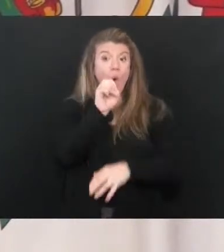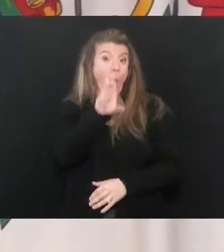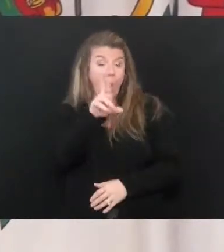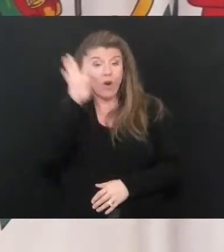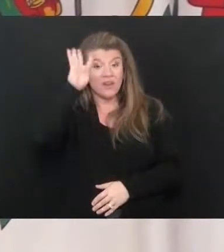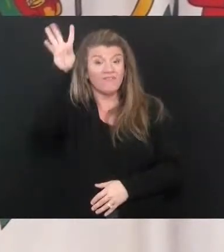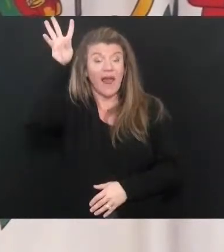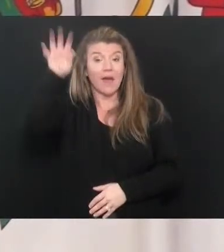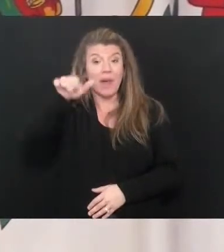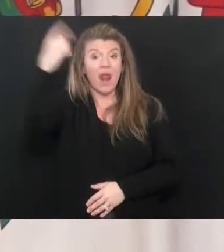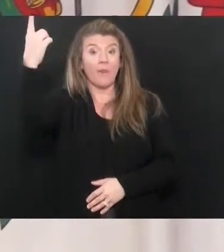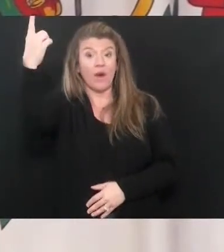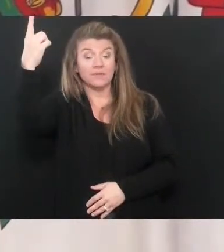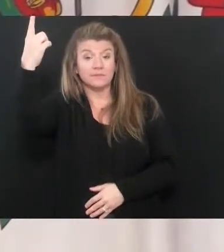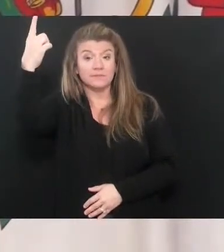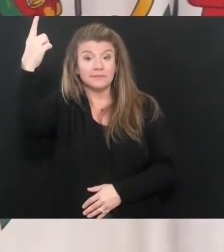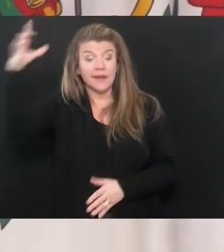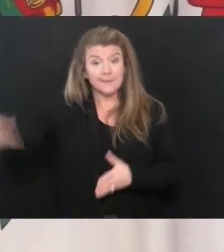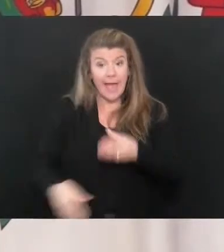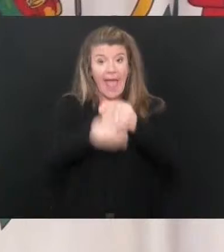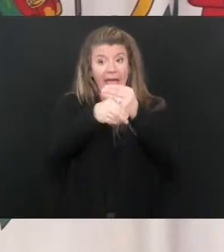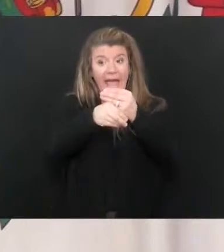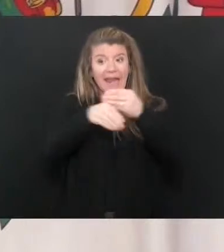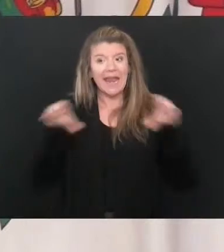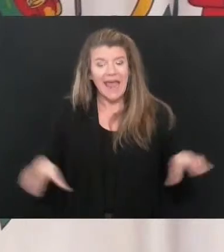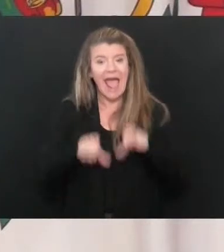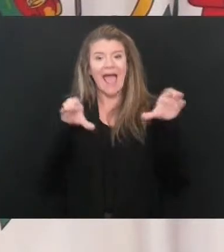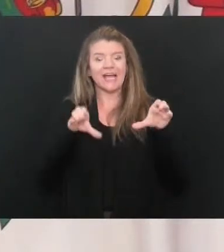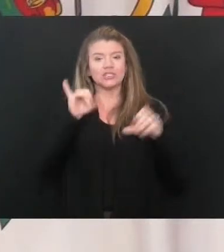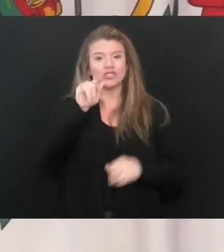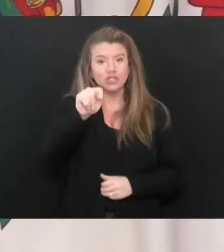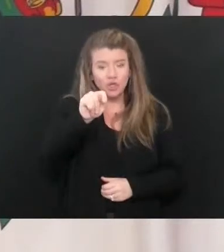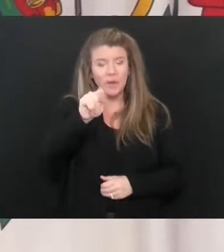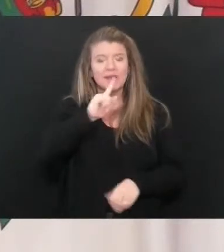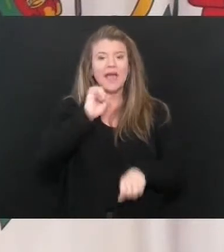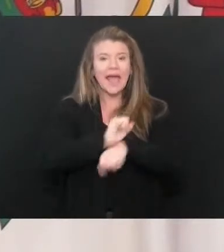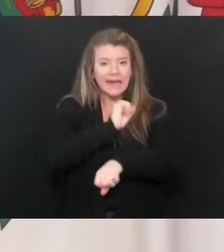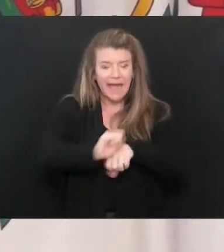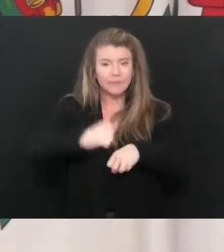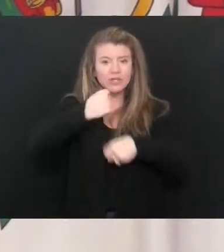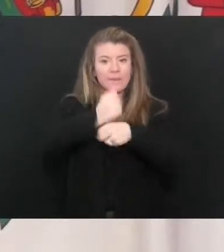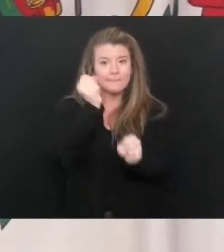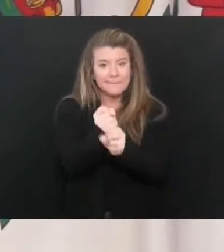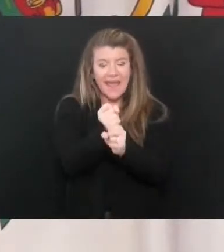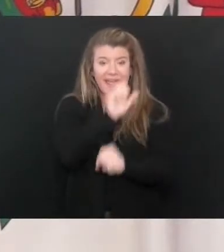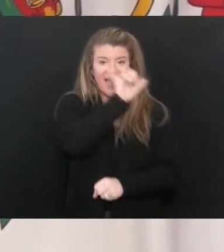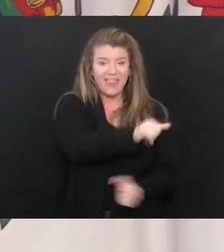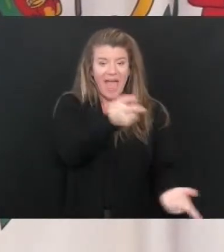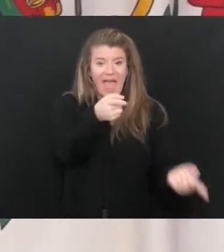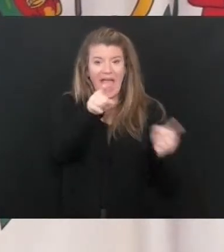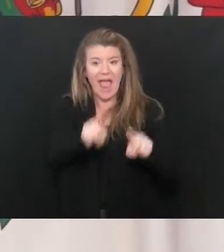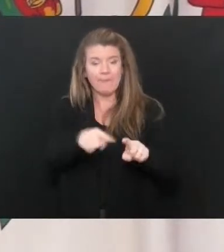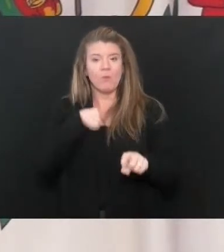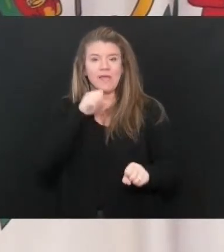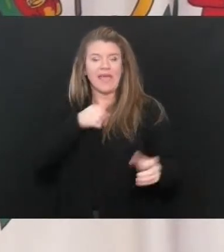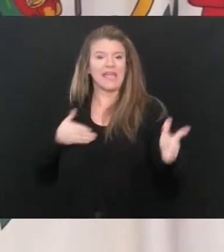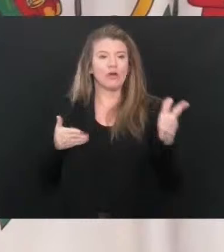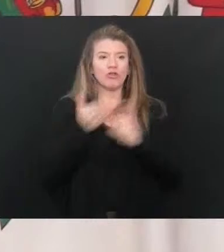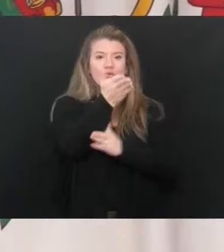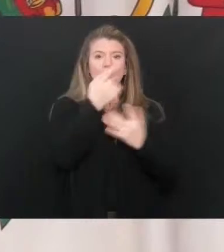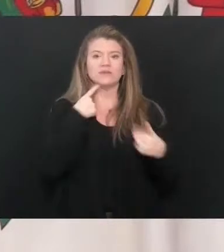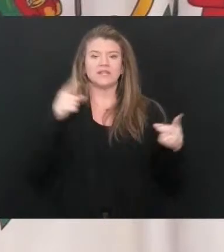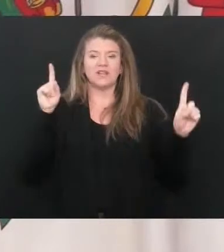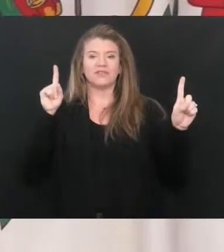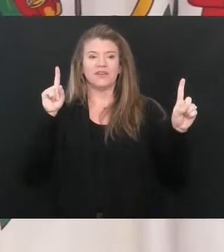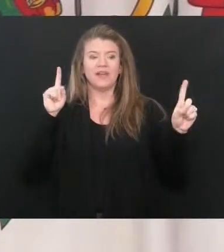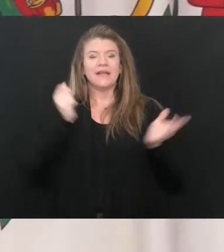and put those plans into action and absolutely make it to where we can get this thing across the finish line for the